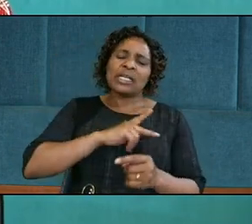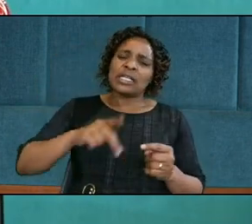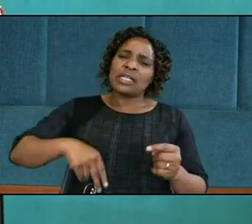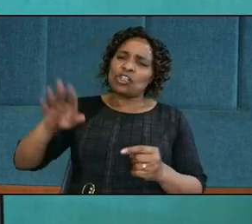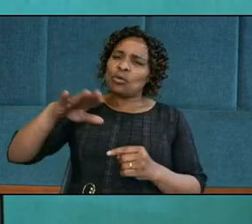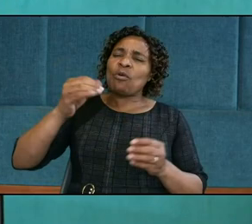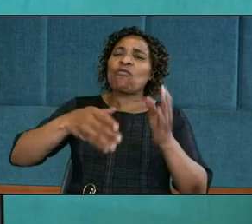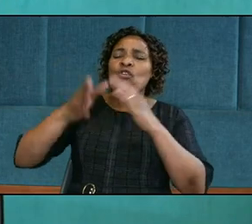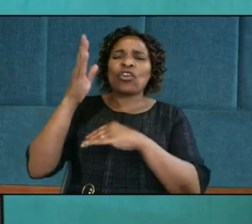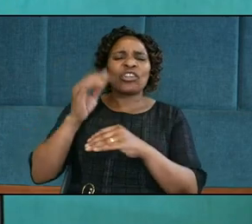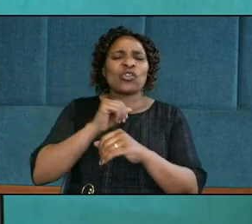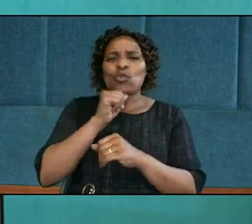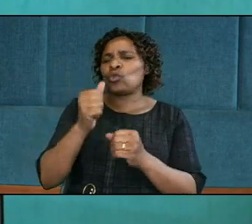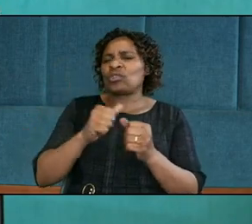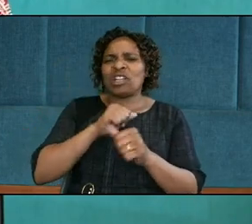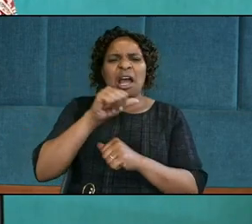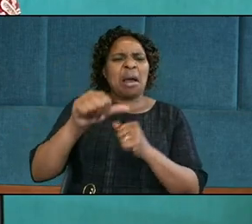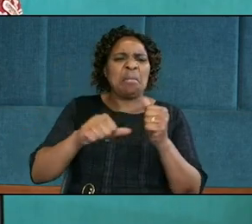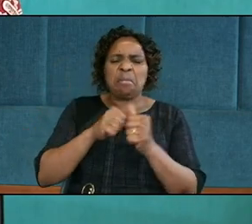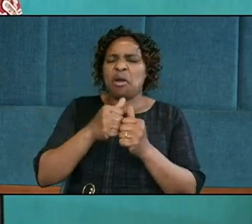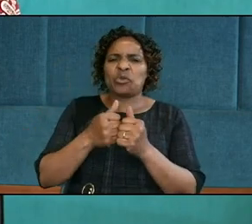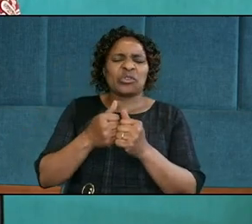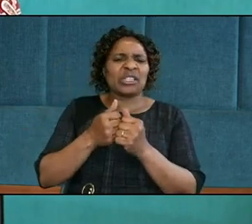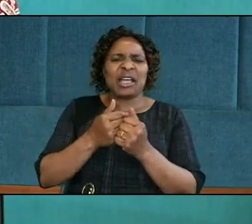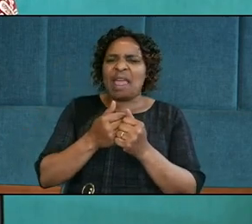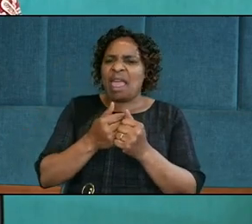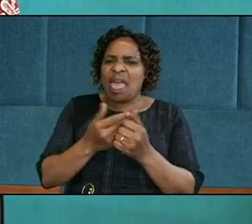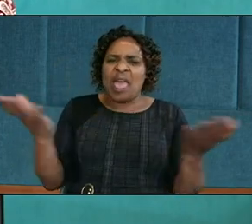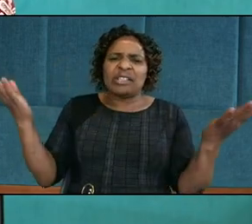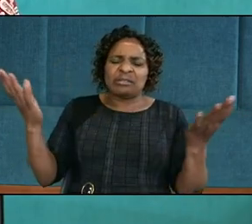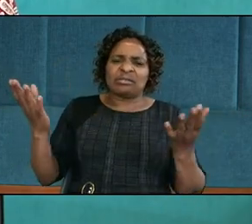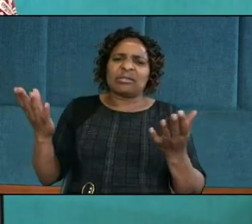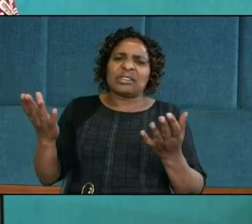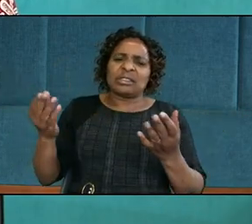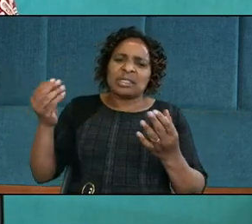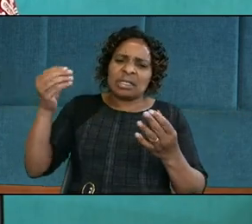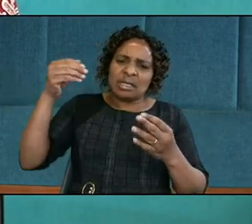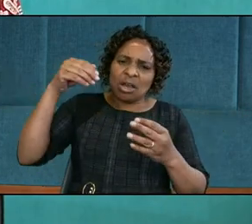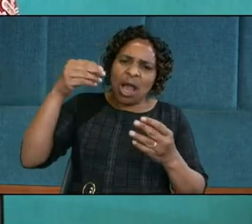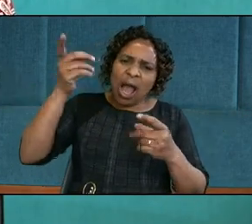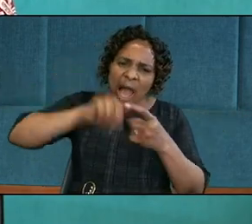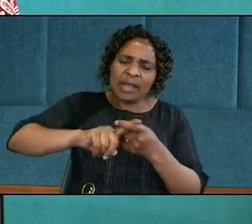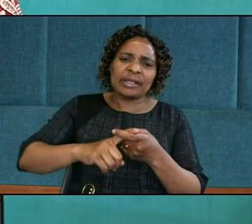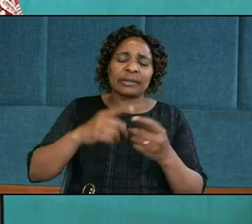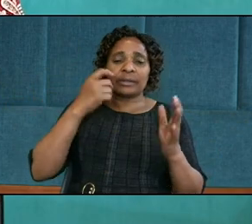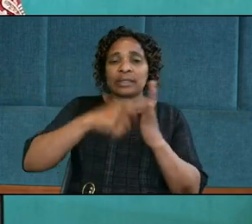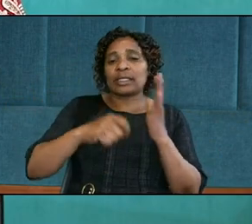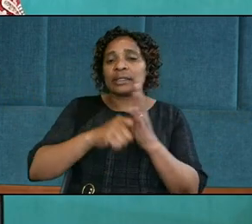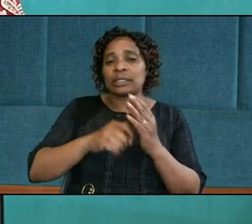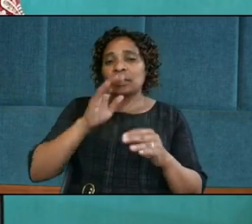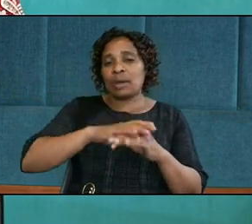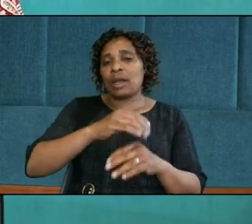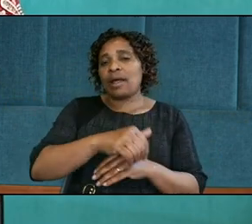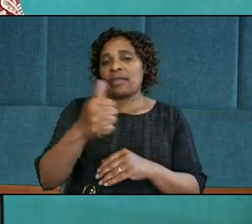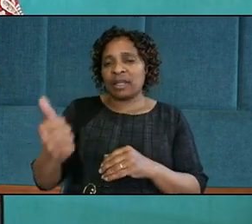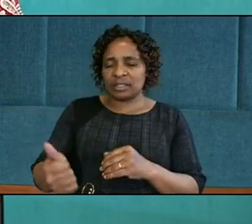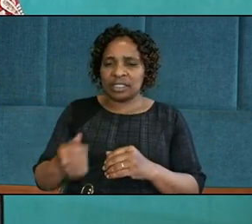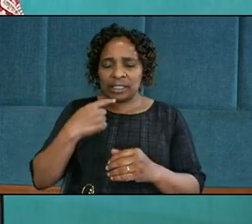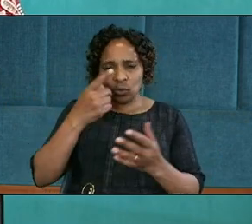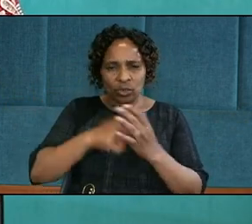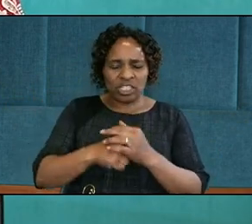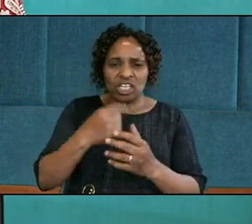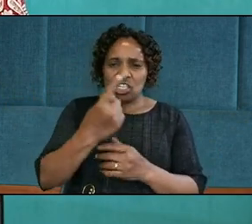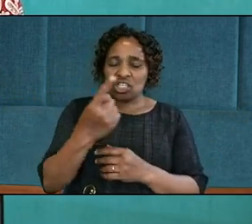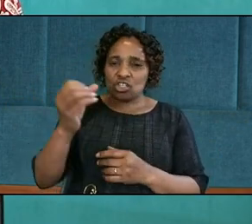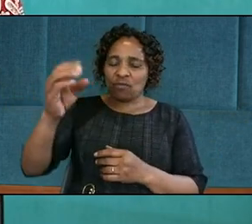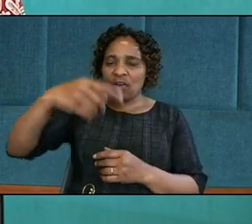not really about, you know, inflicting taxation upon others, you know, but each one of us, and he emphasizes that, he says that each